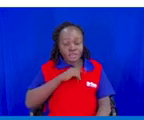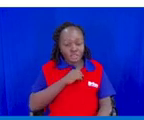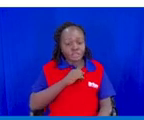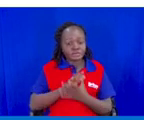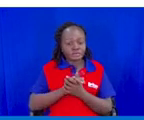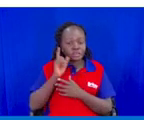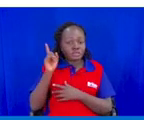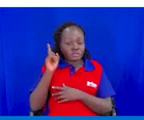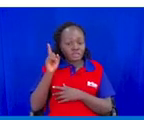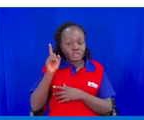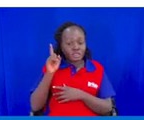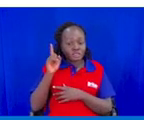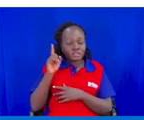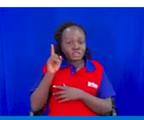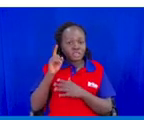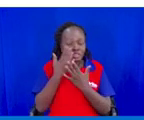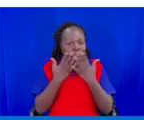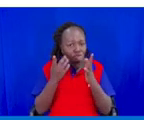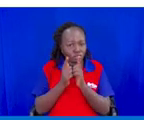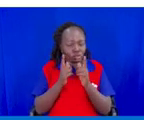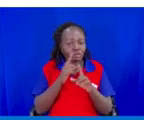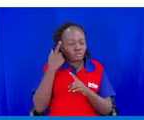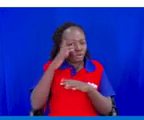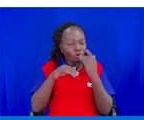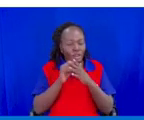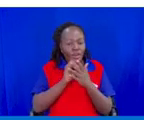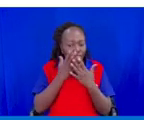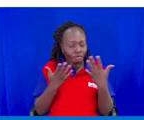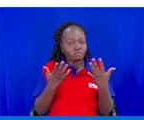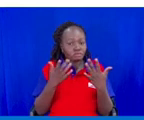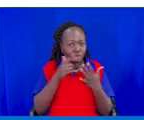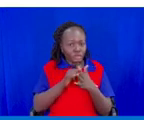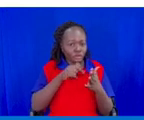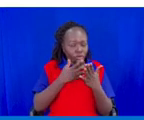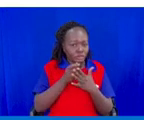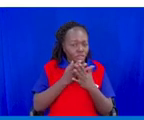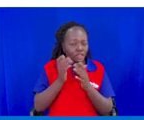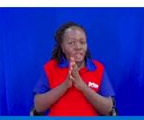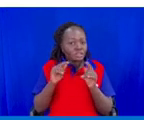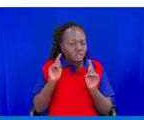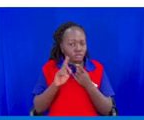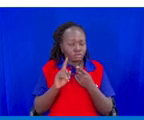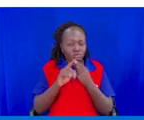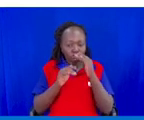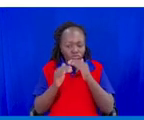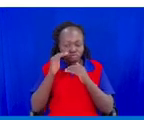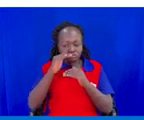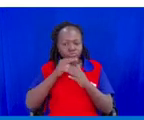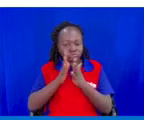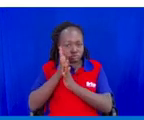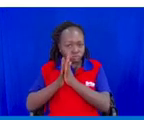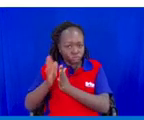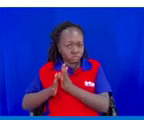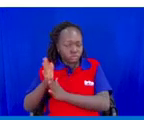is a snapshot of all our products, and we've tried to rank them based on the potential returns that you